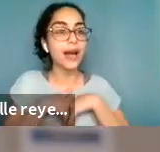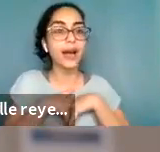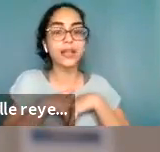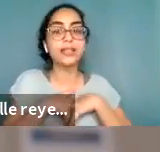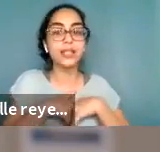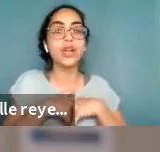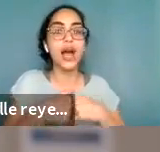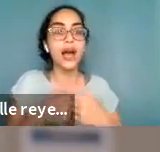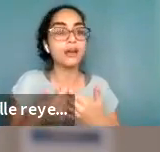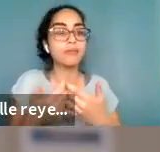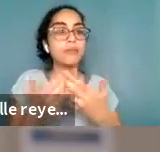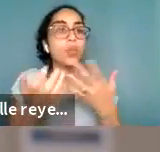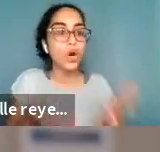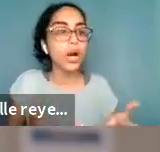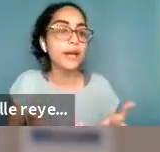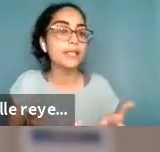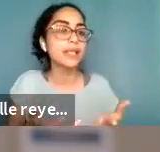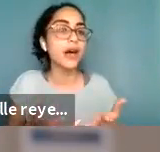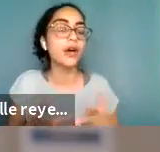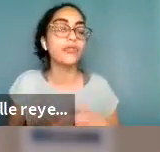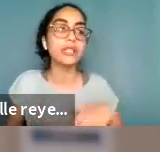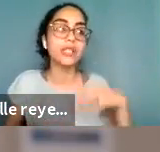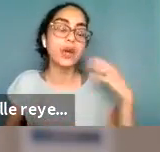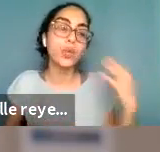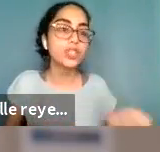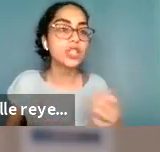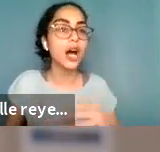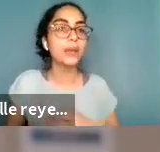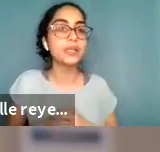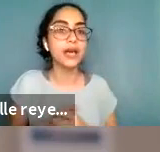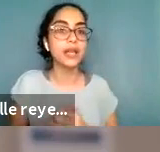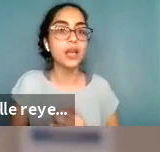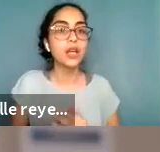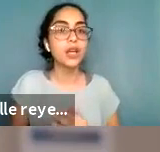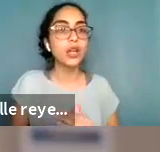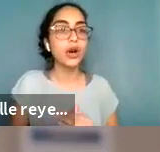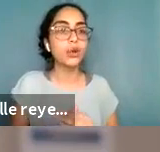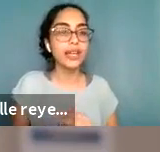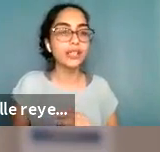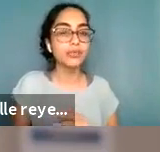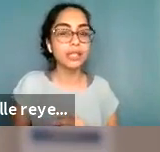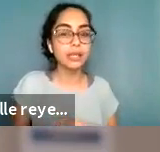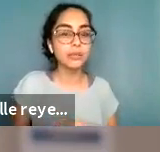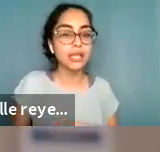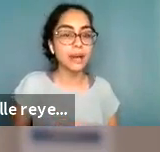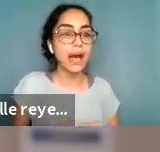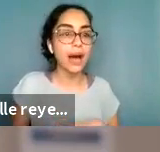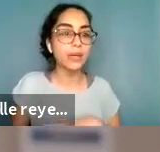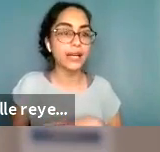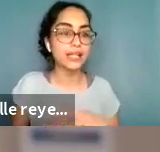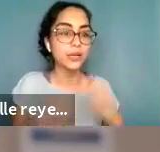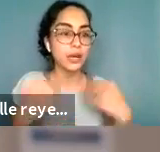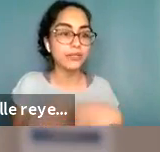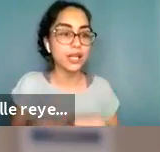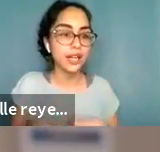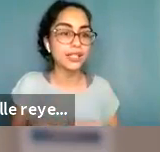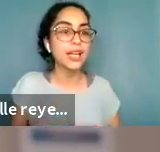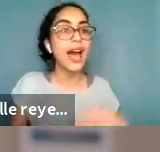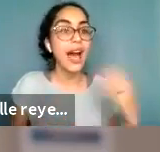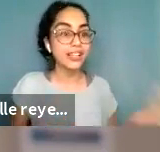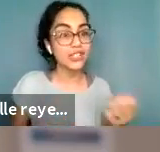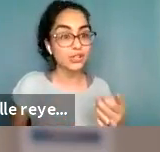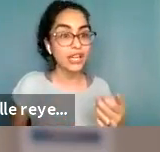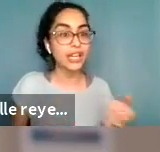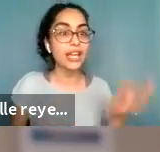feedback. I continue to work on myself and take workshops, and that's really something that I'm happy that is engraved in